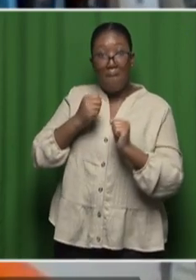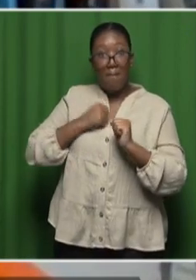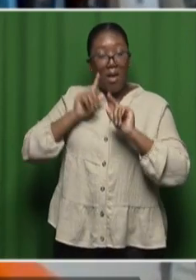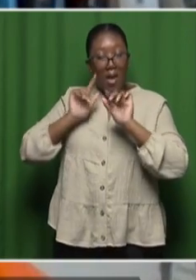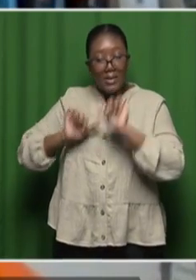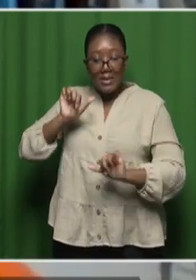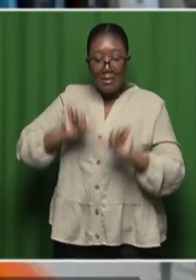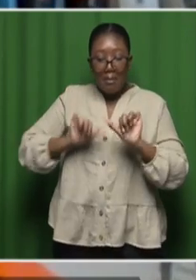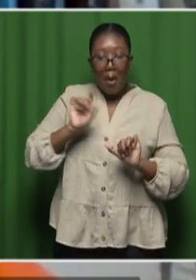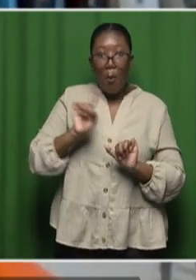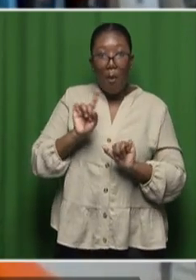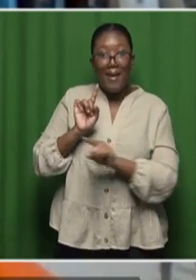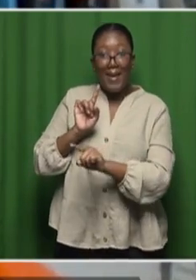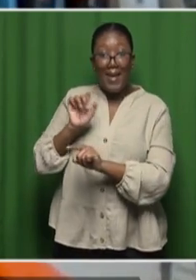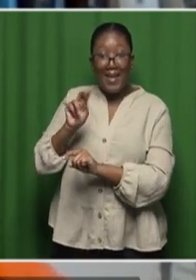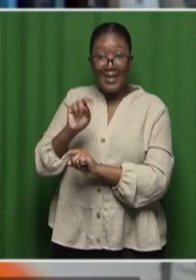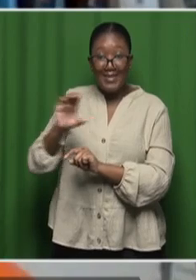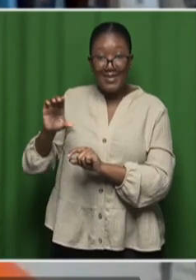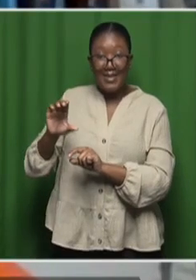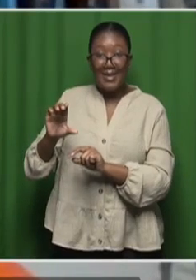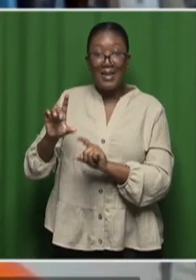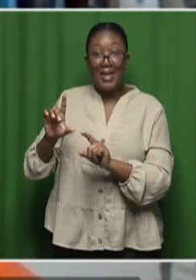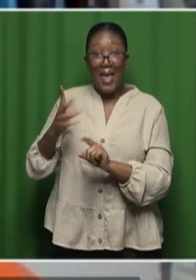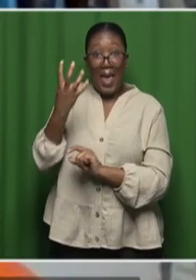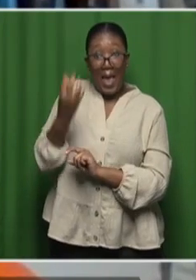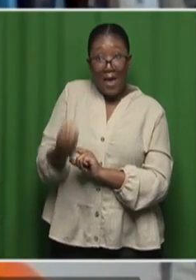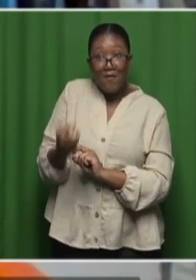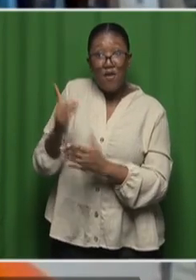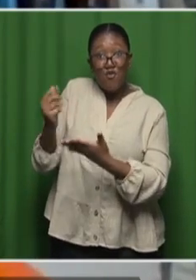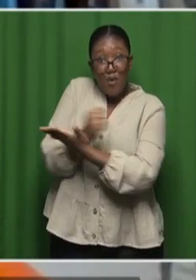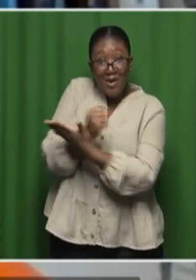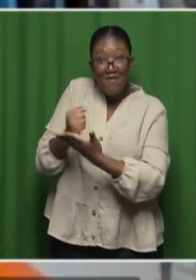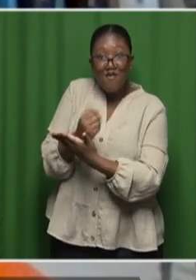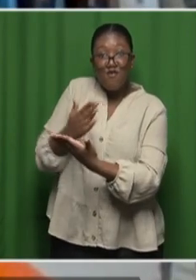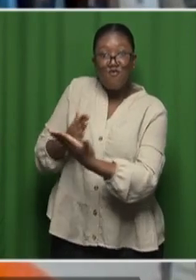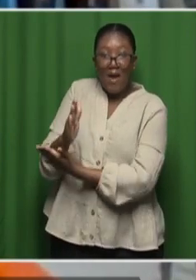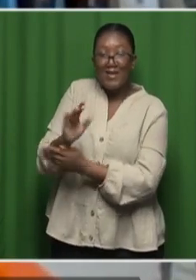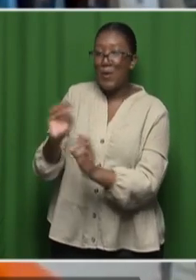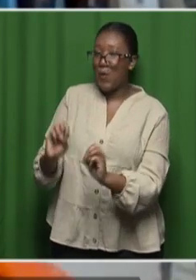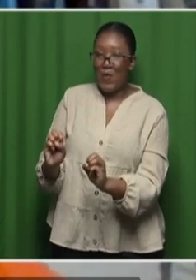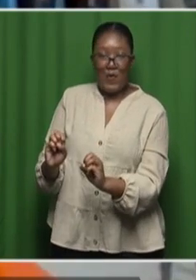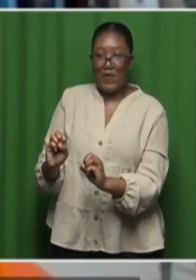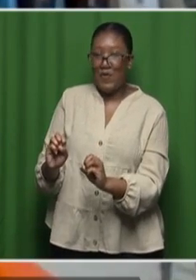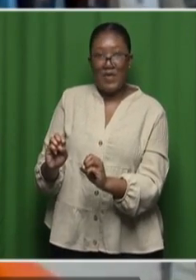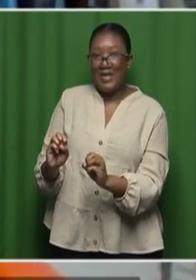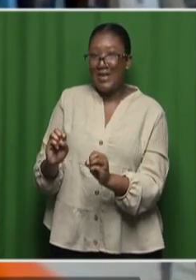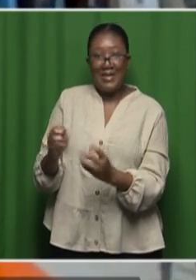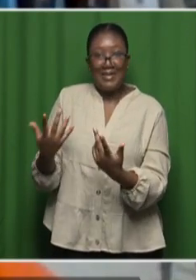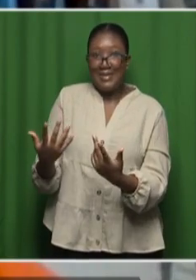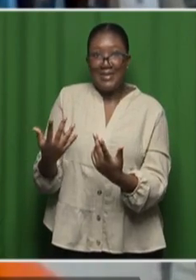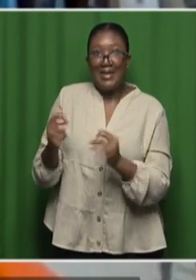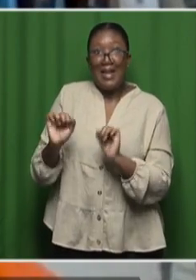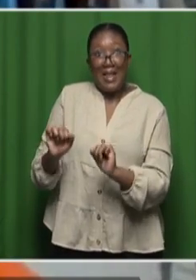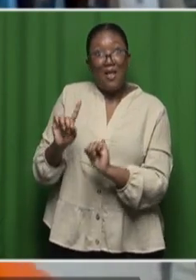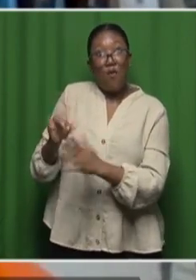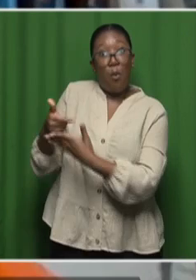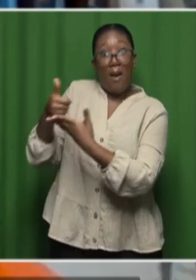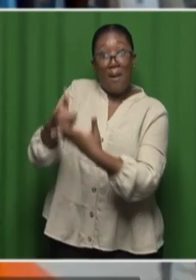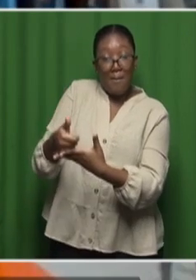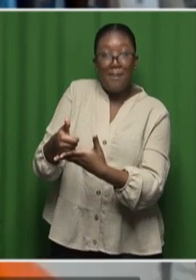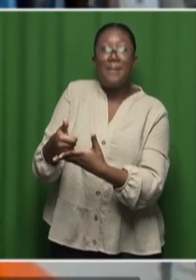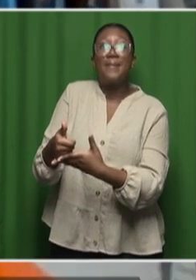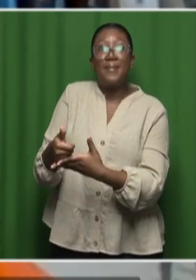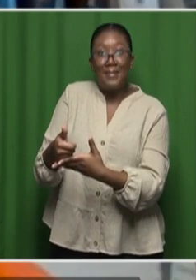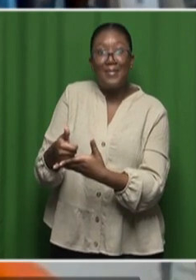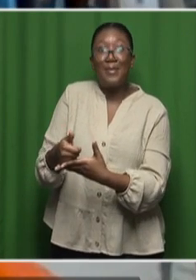to me that the ANC has a registered trademark right, which would certainly assist them